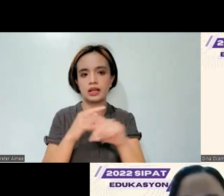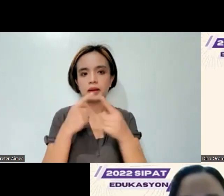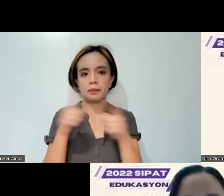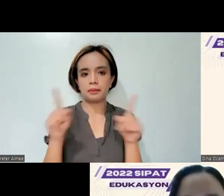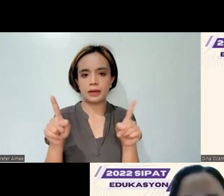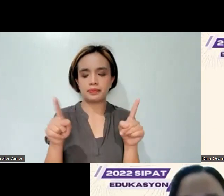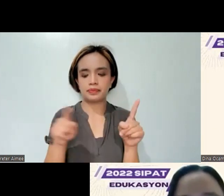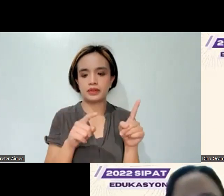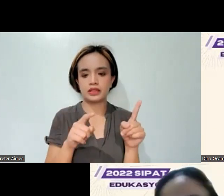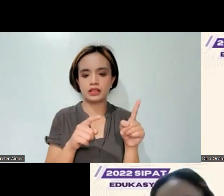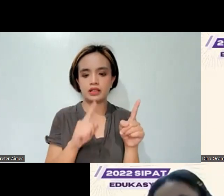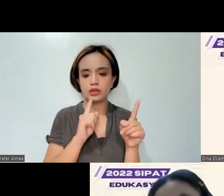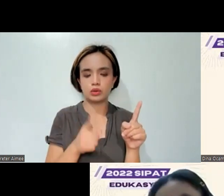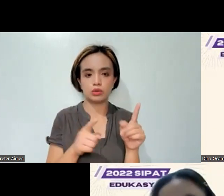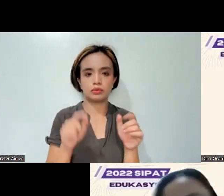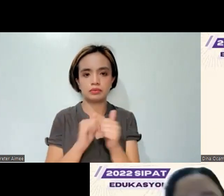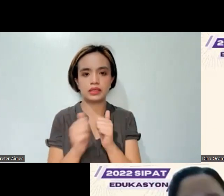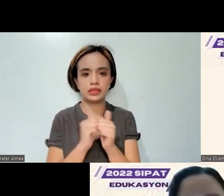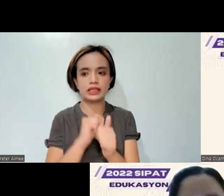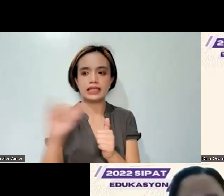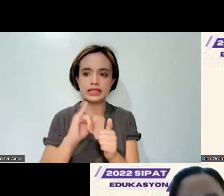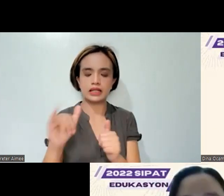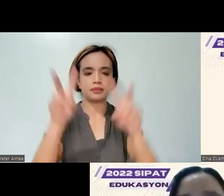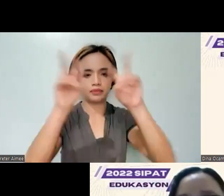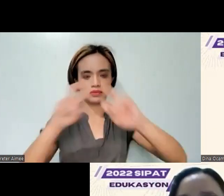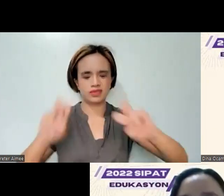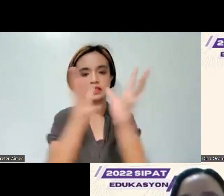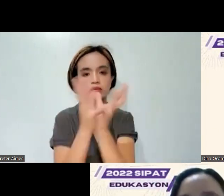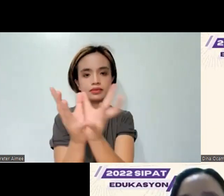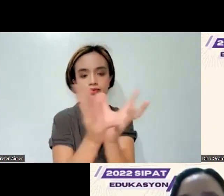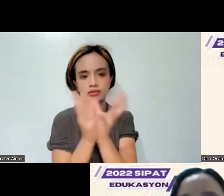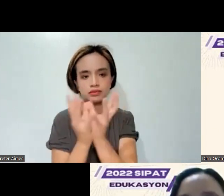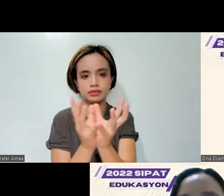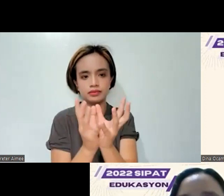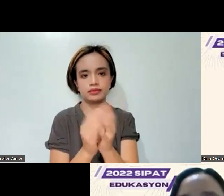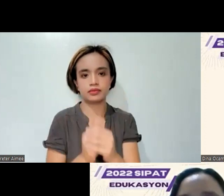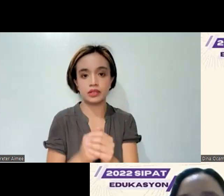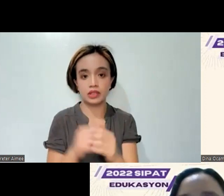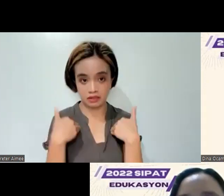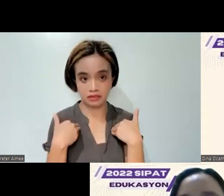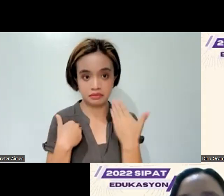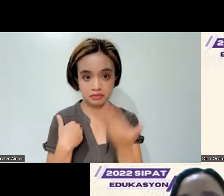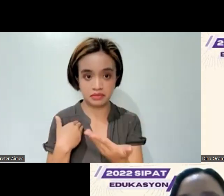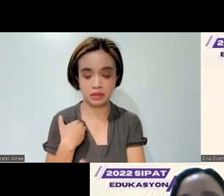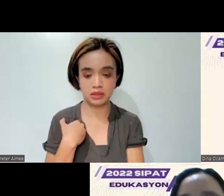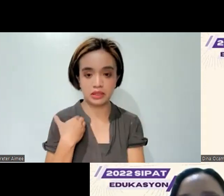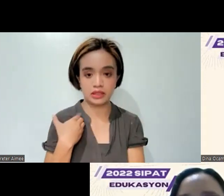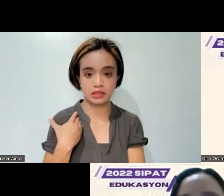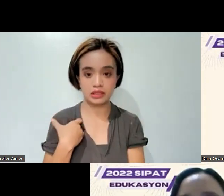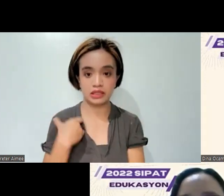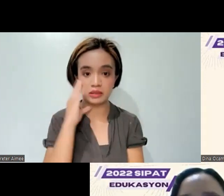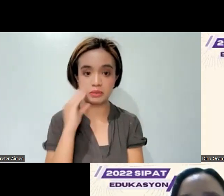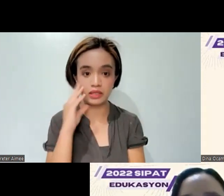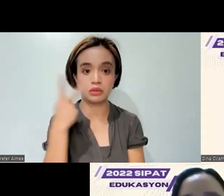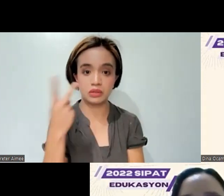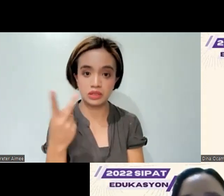co-production, it is co-researching with the communities that you are targeting. Did you come across any of those kinds of studies, and